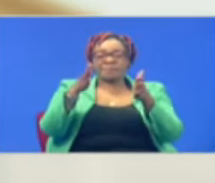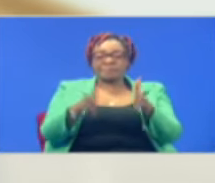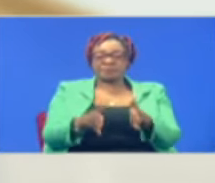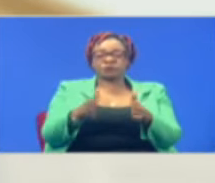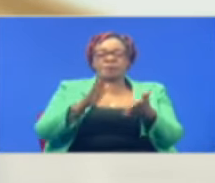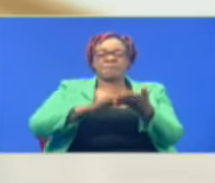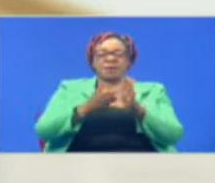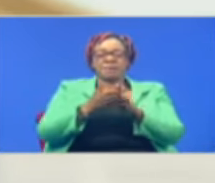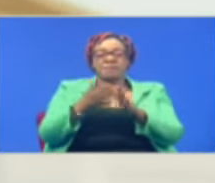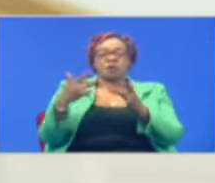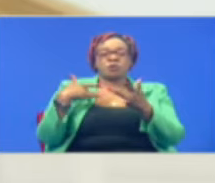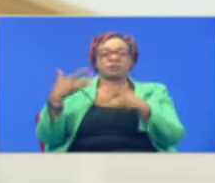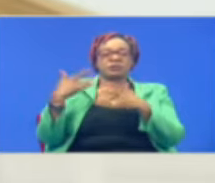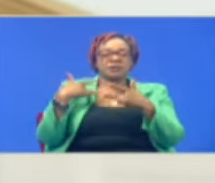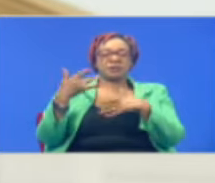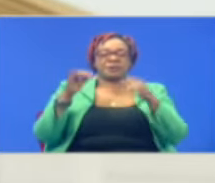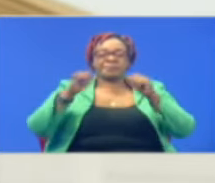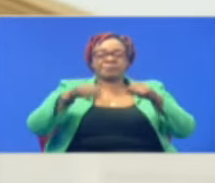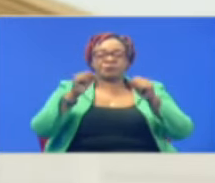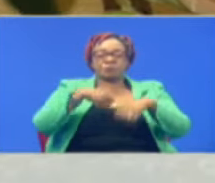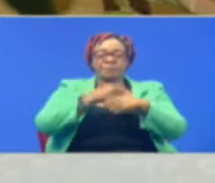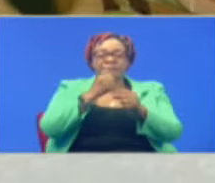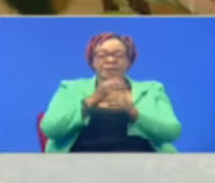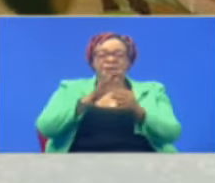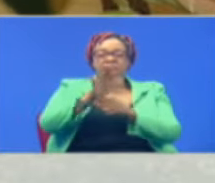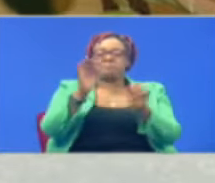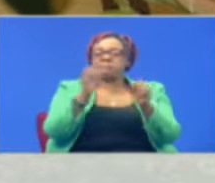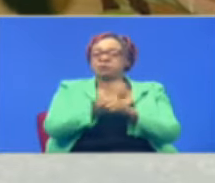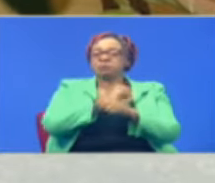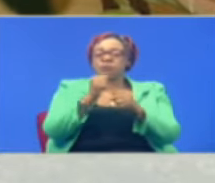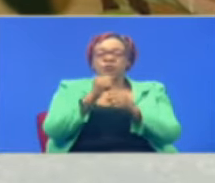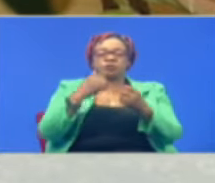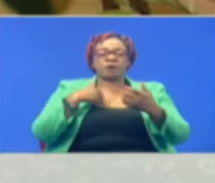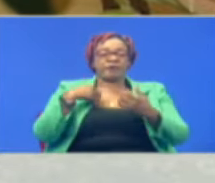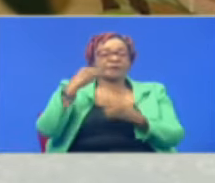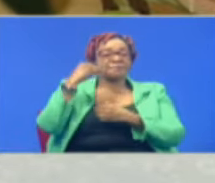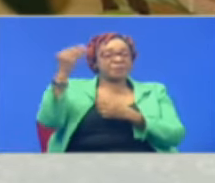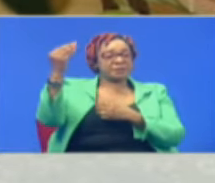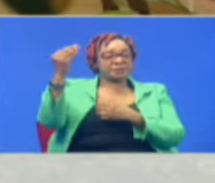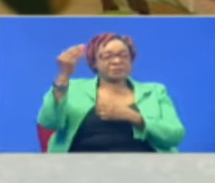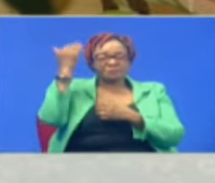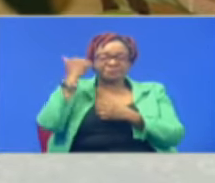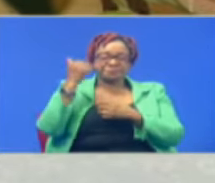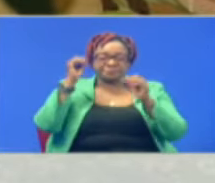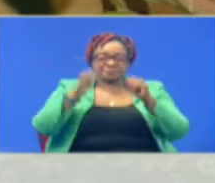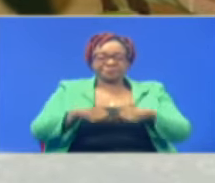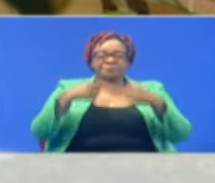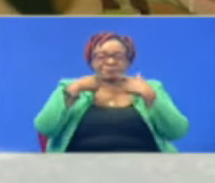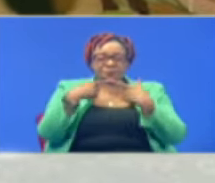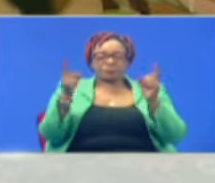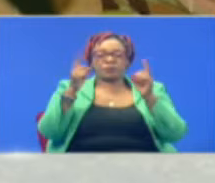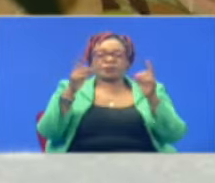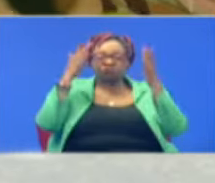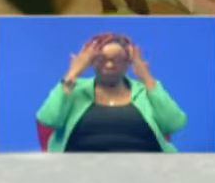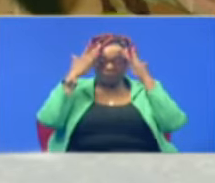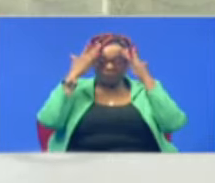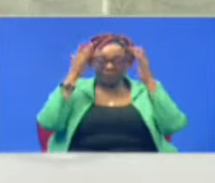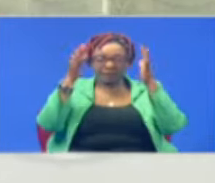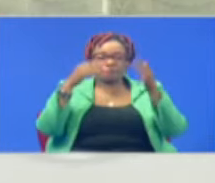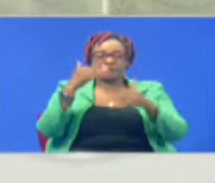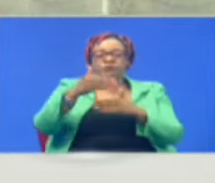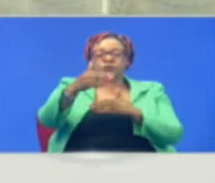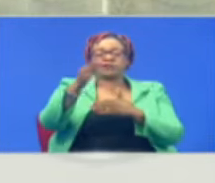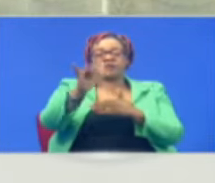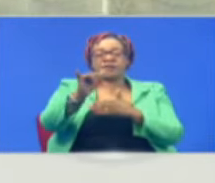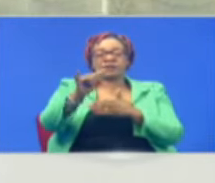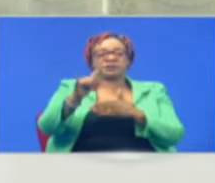concern and might make them unable to take plea, the court can make a pronouncement to determine the future of that individual. Upon